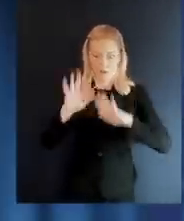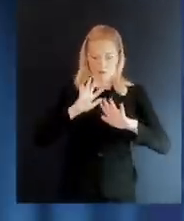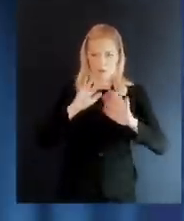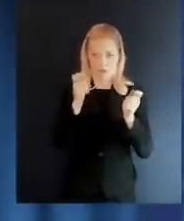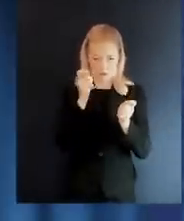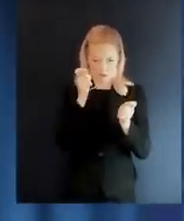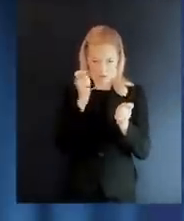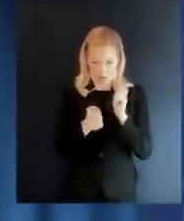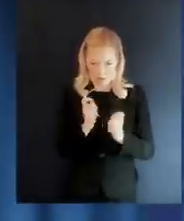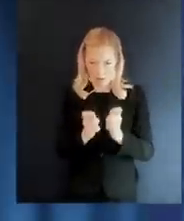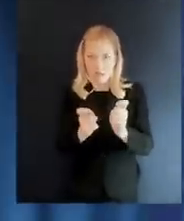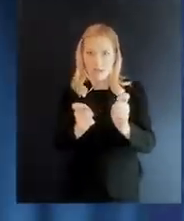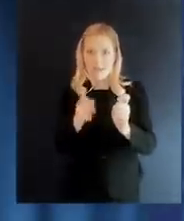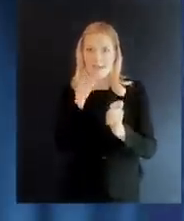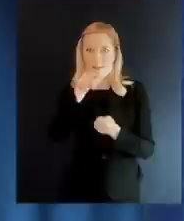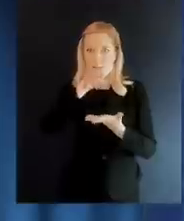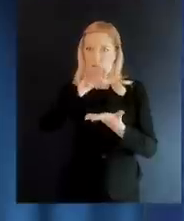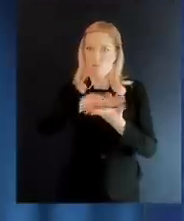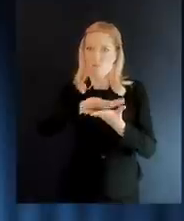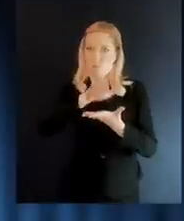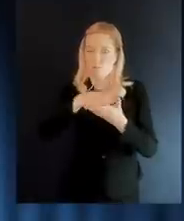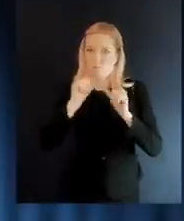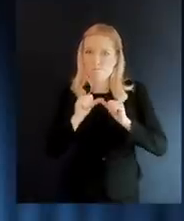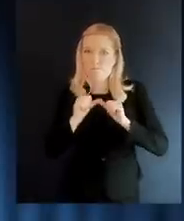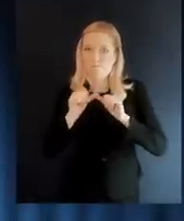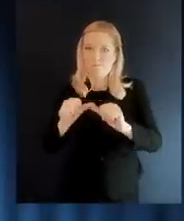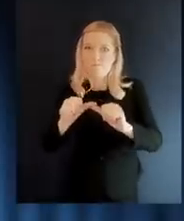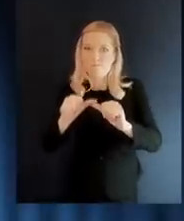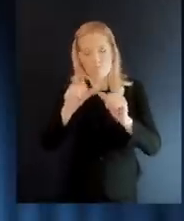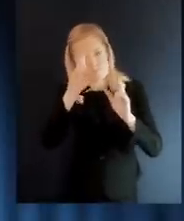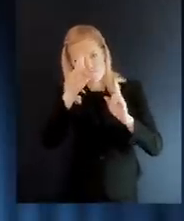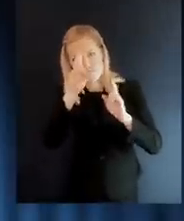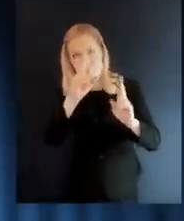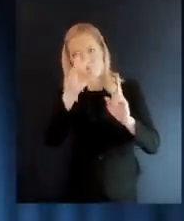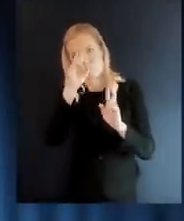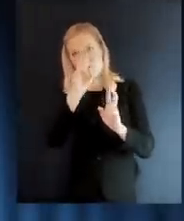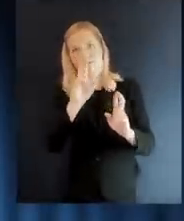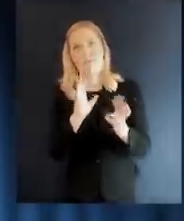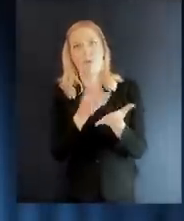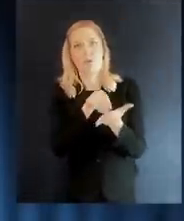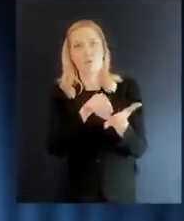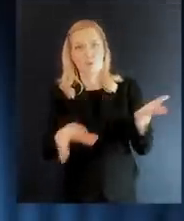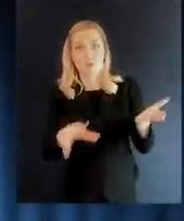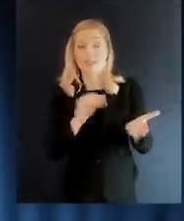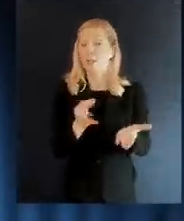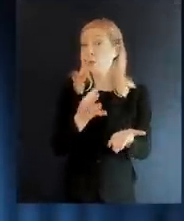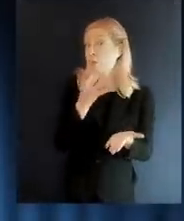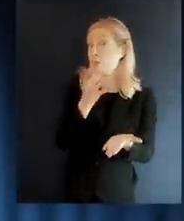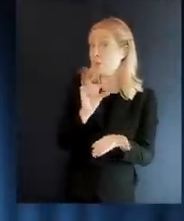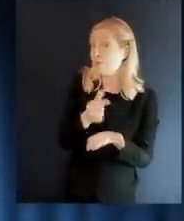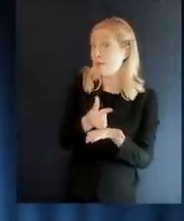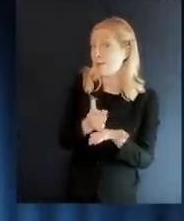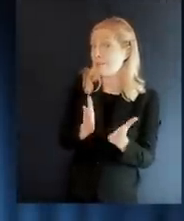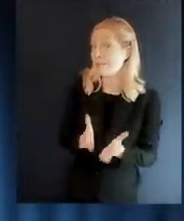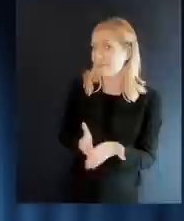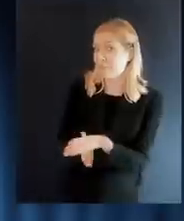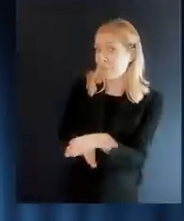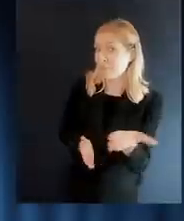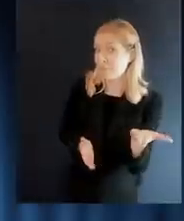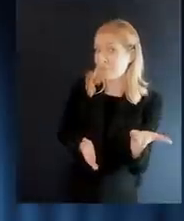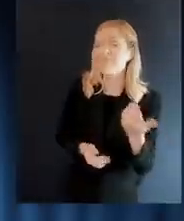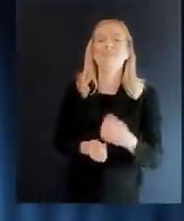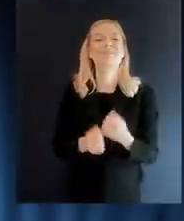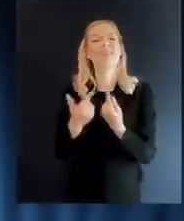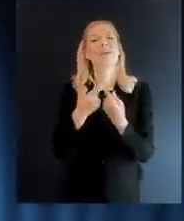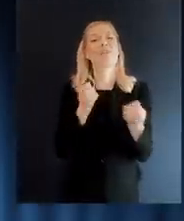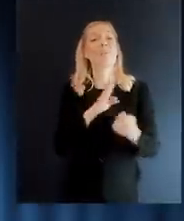students and soon-to-be graduates. To our Board of Trustees, thank you for your guidance and for